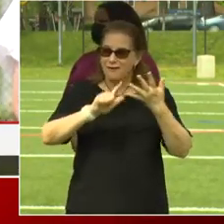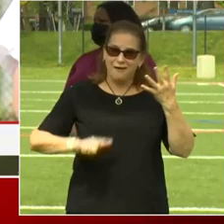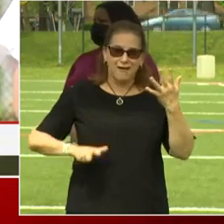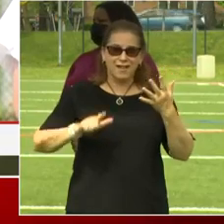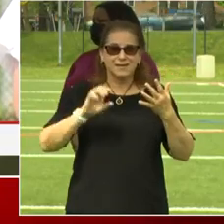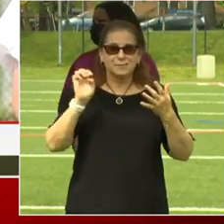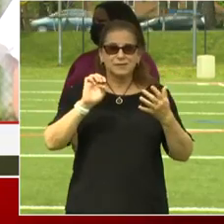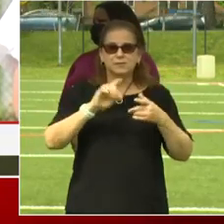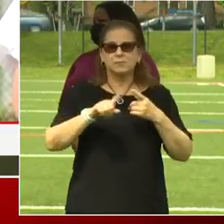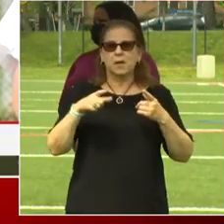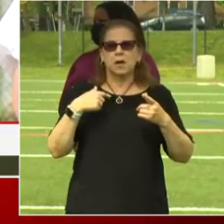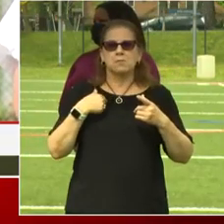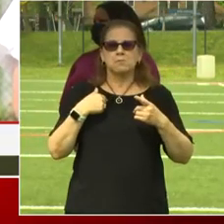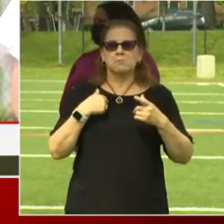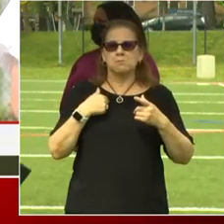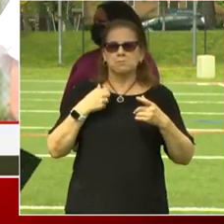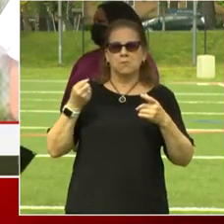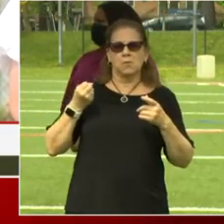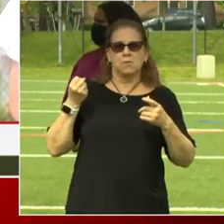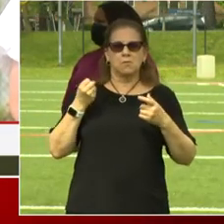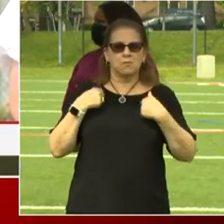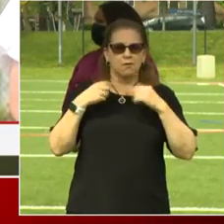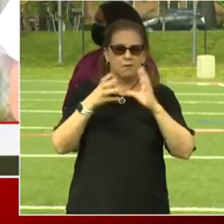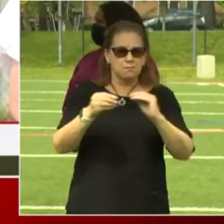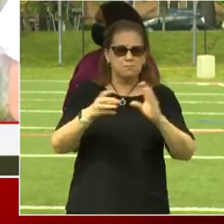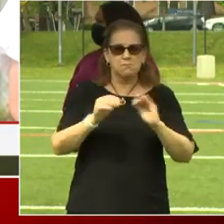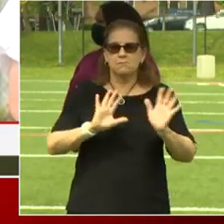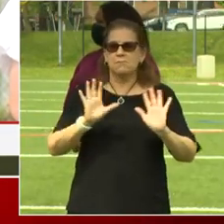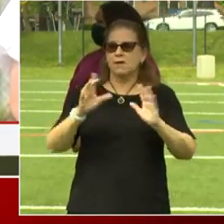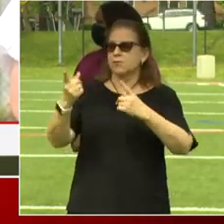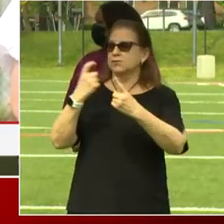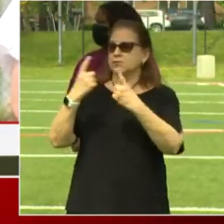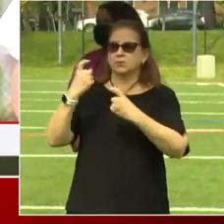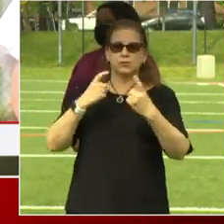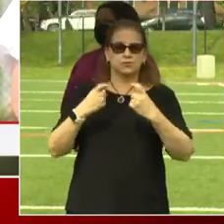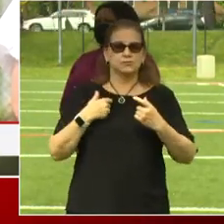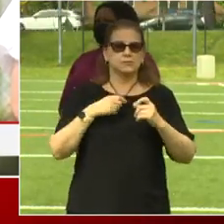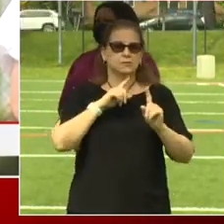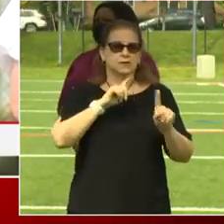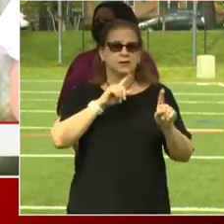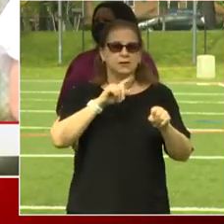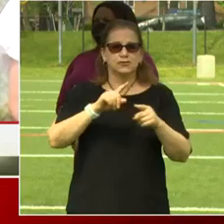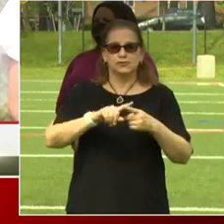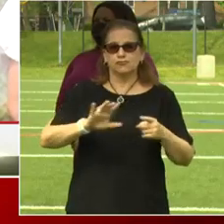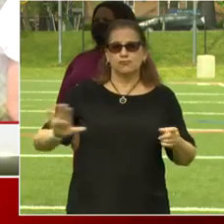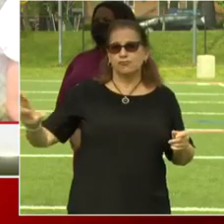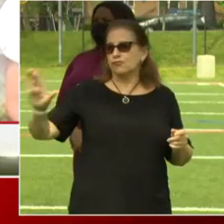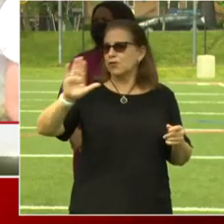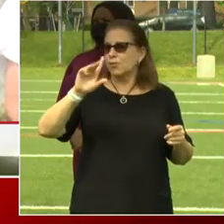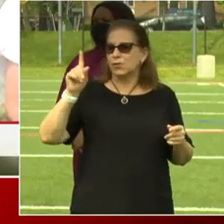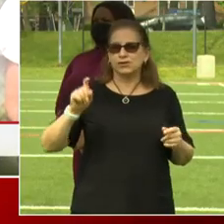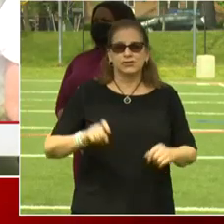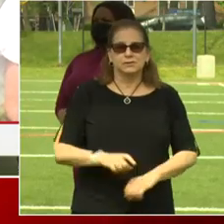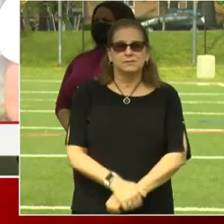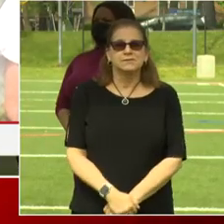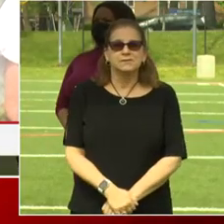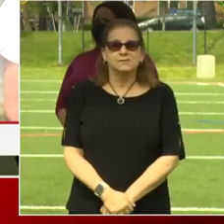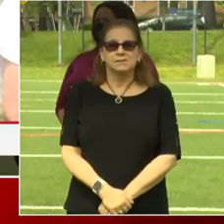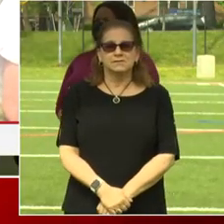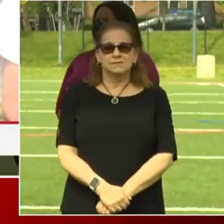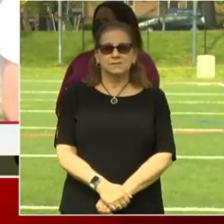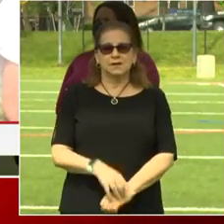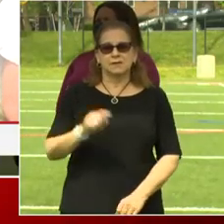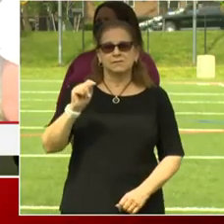are any on any of the measures on the agenda, if there are any questions. Is that Tom